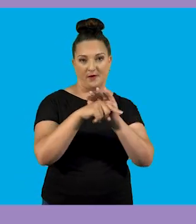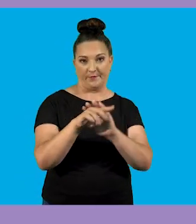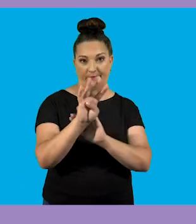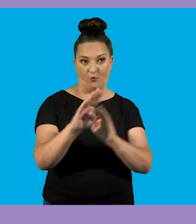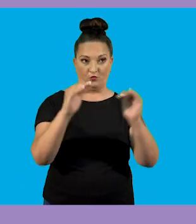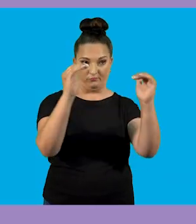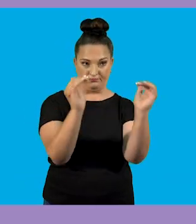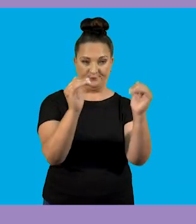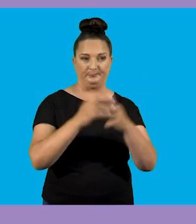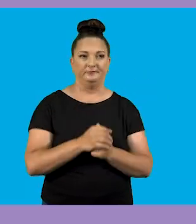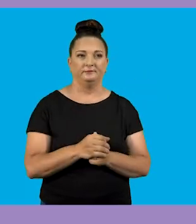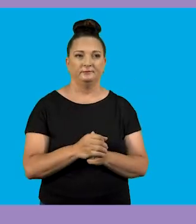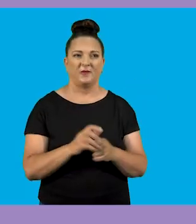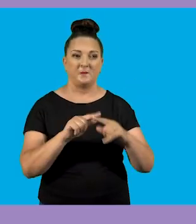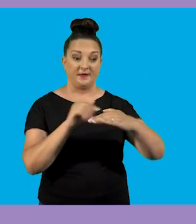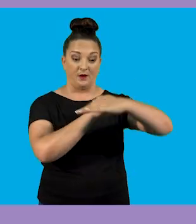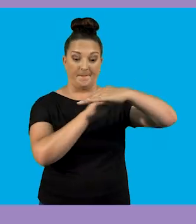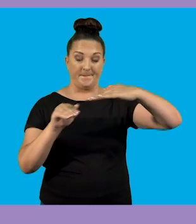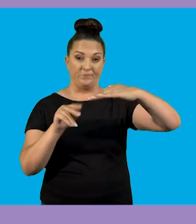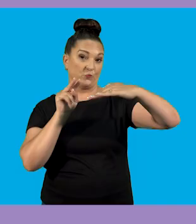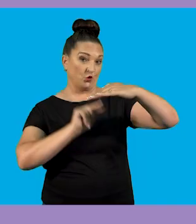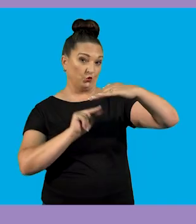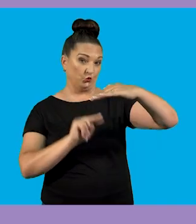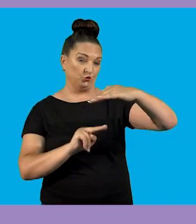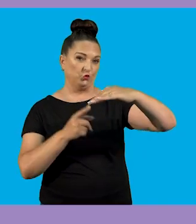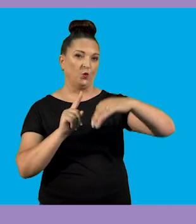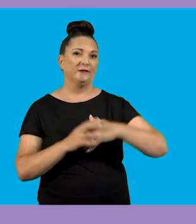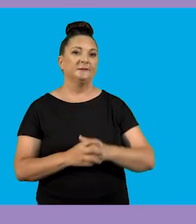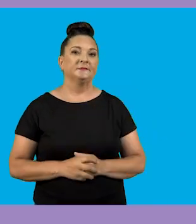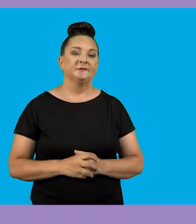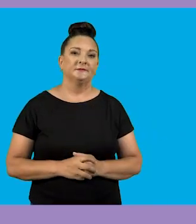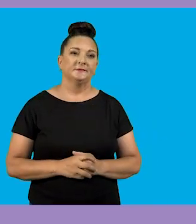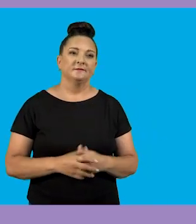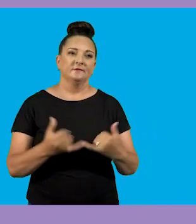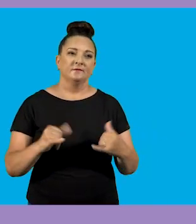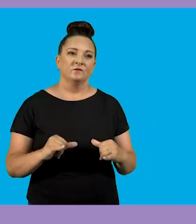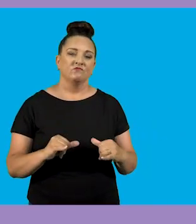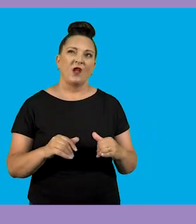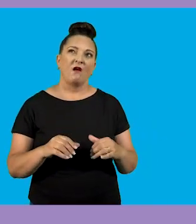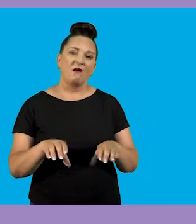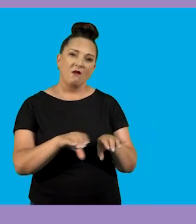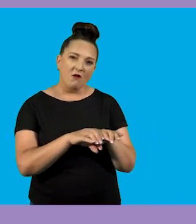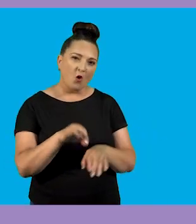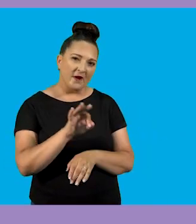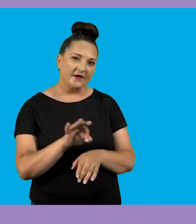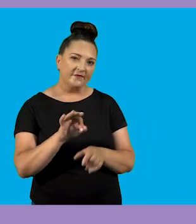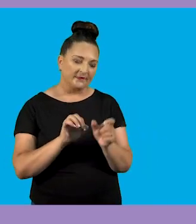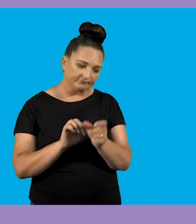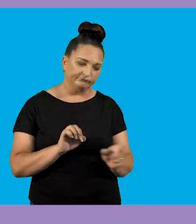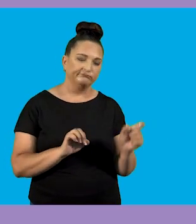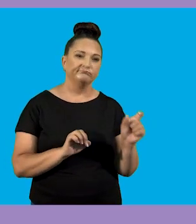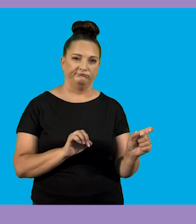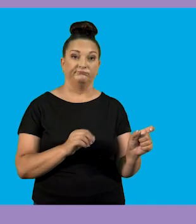our 4. Then when we look at the bottom or the denominator there, we can also take out a common factor